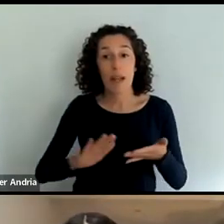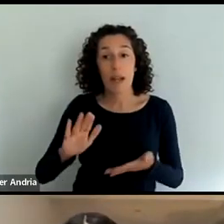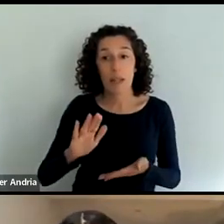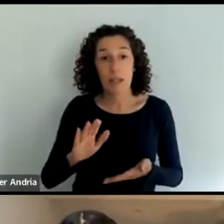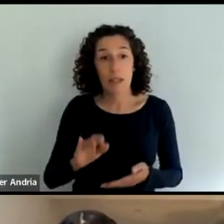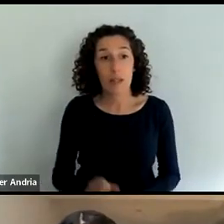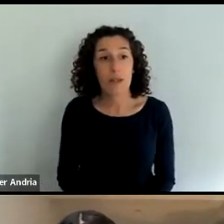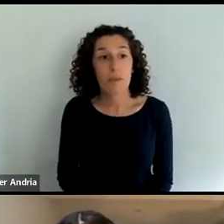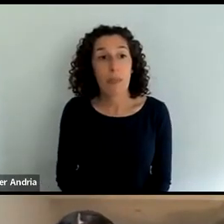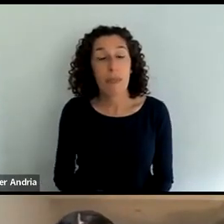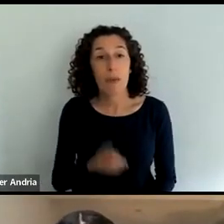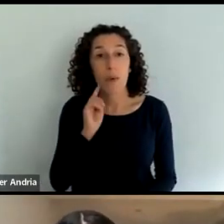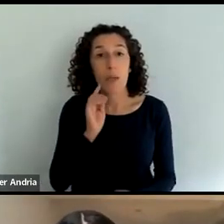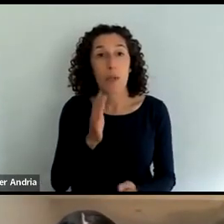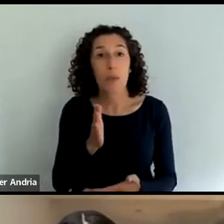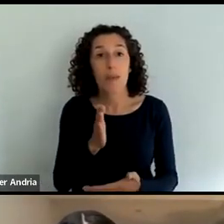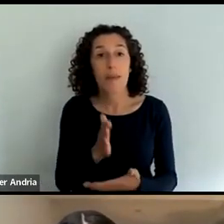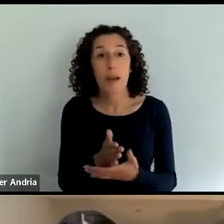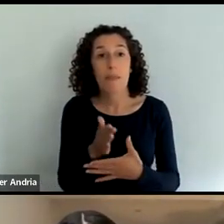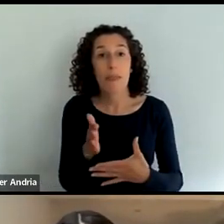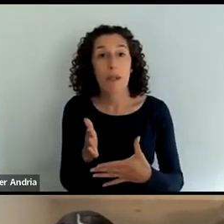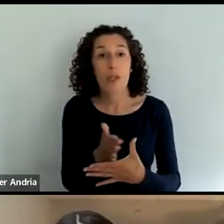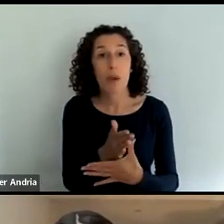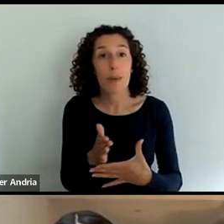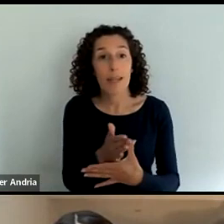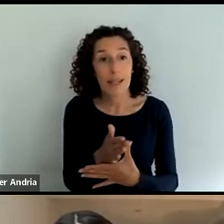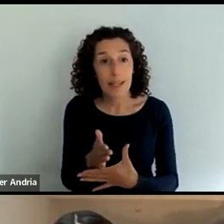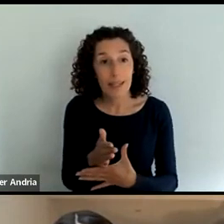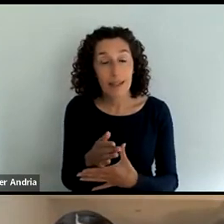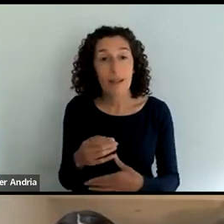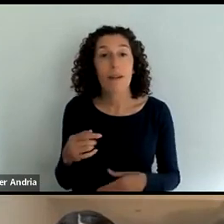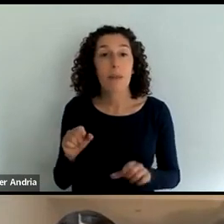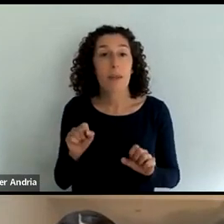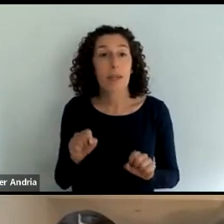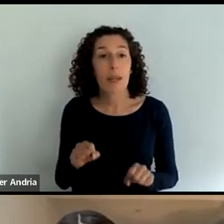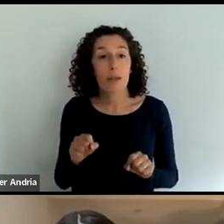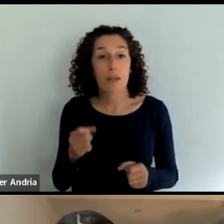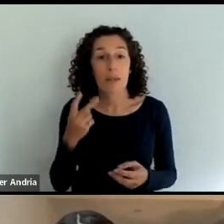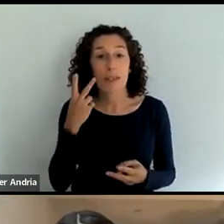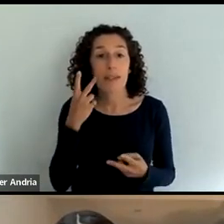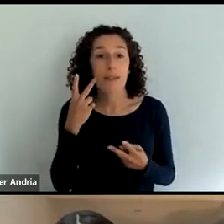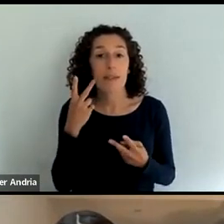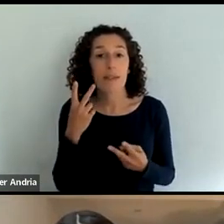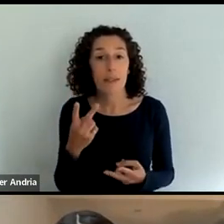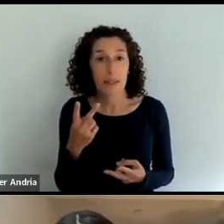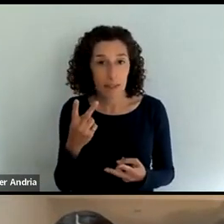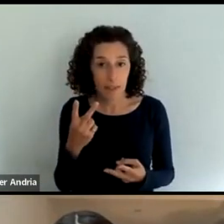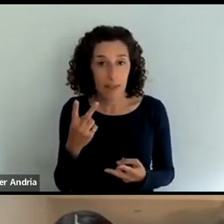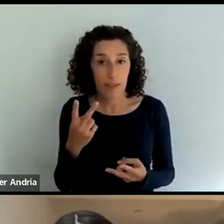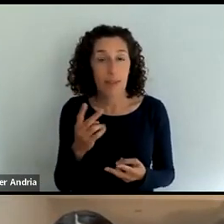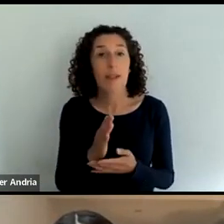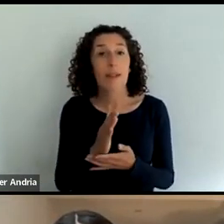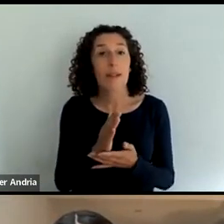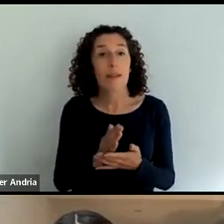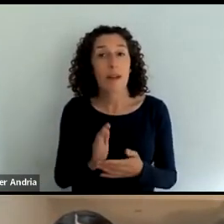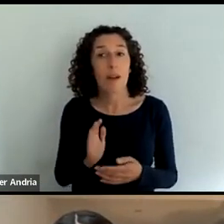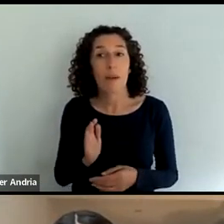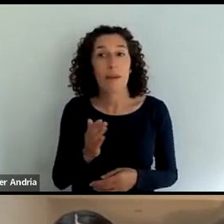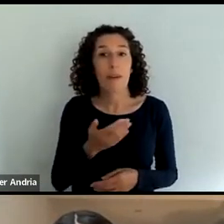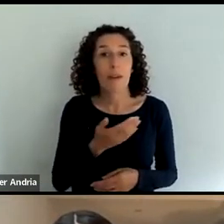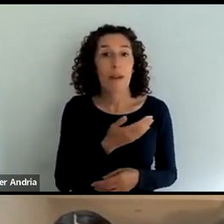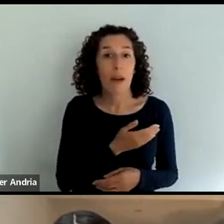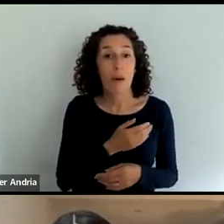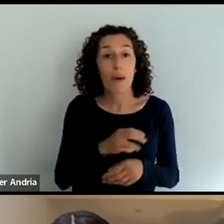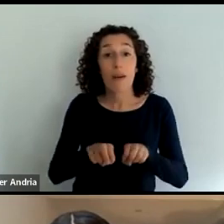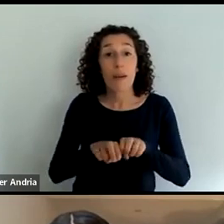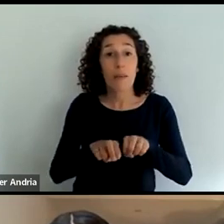can actually see some of our so we can see some of our